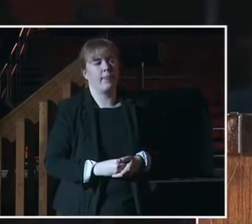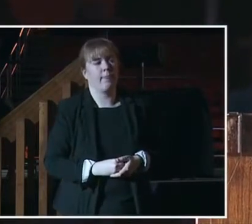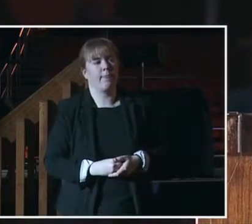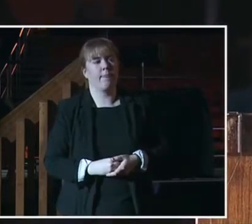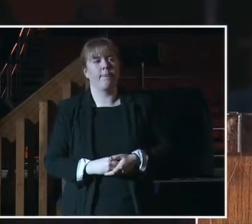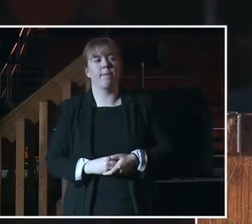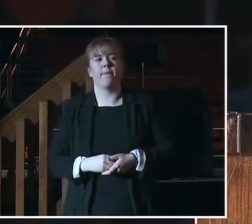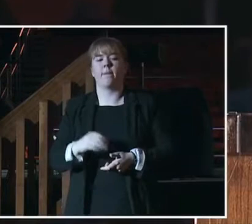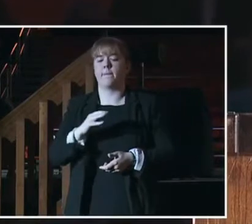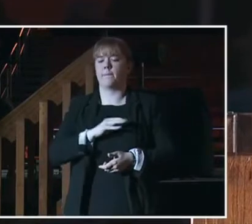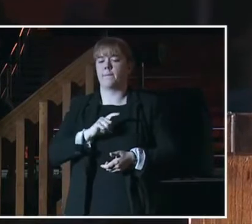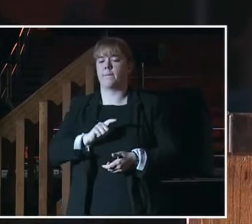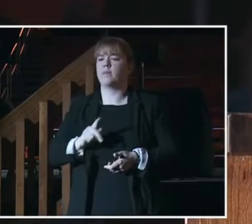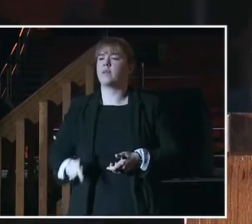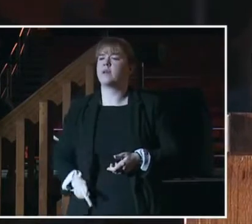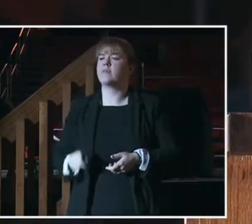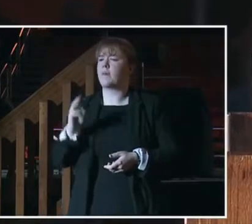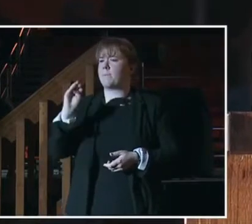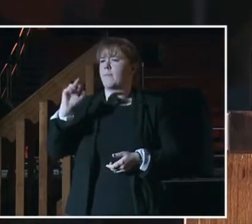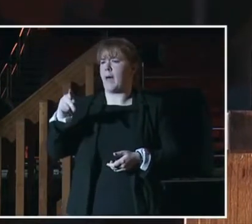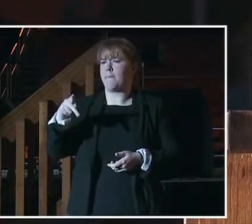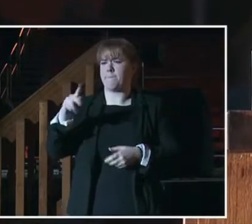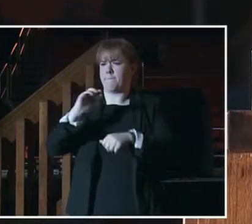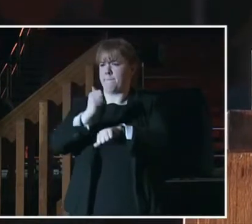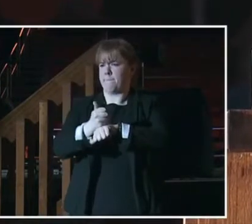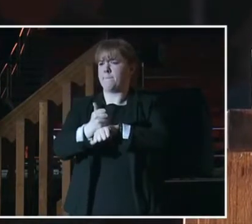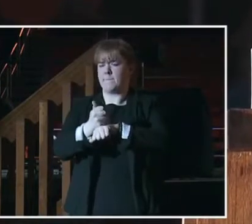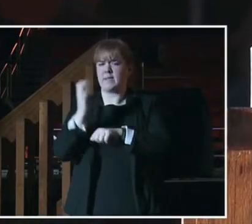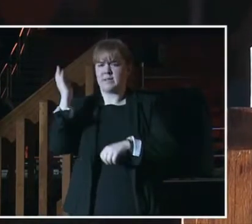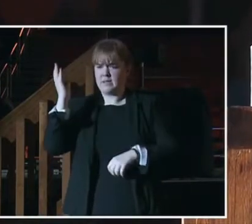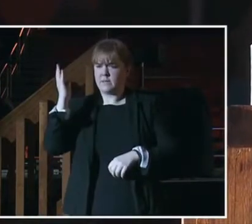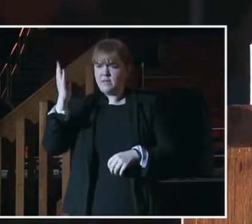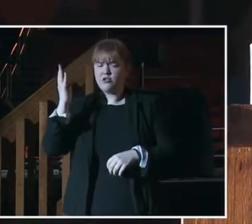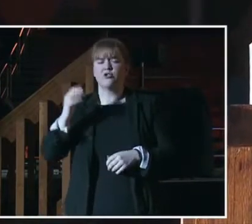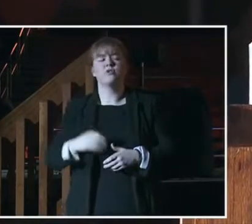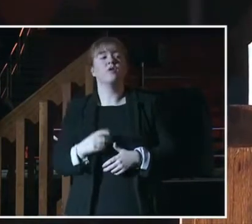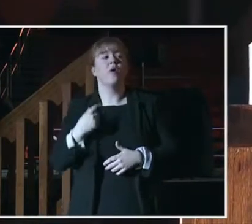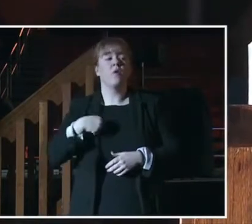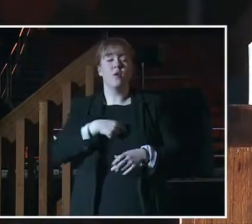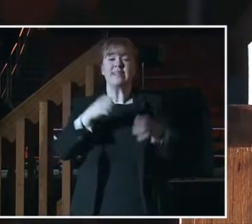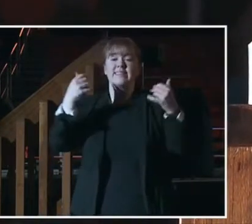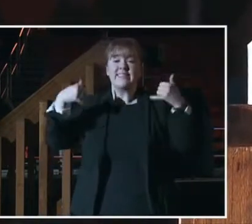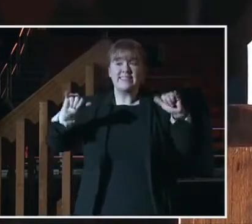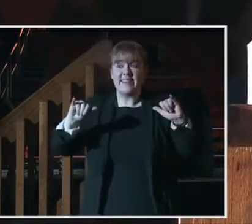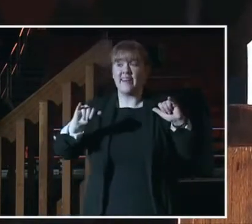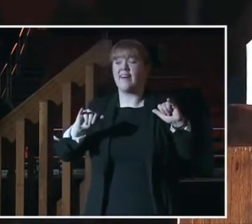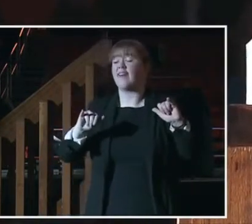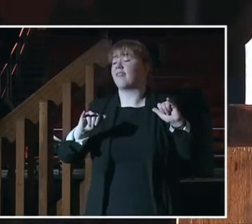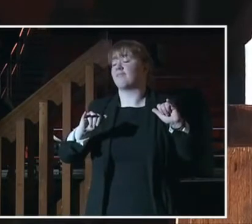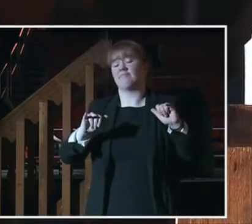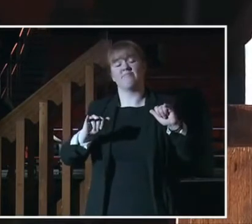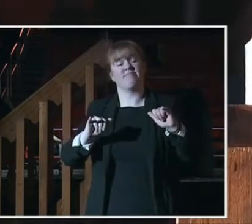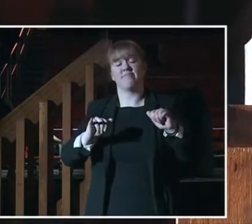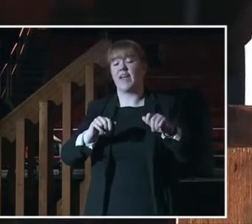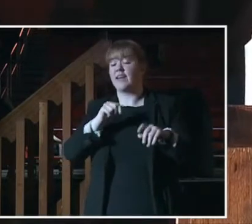Dr. King laid out a roadmap in that speech, and it's one that we still have yet to truly follow.